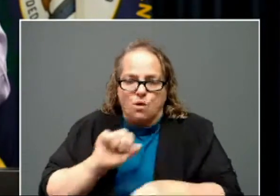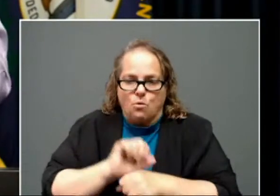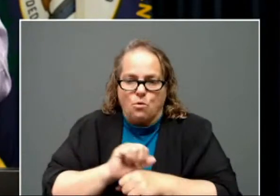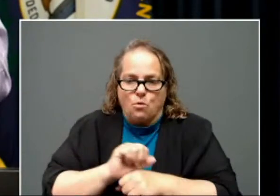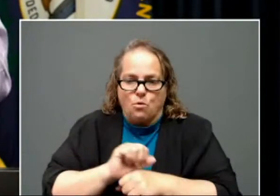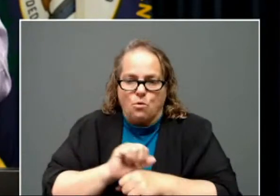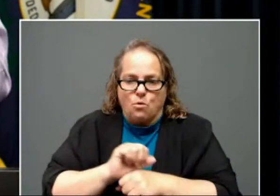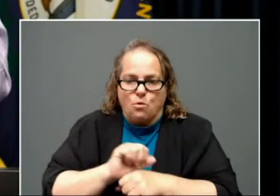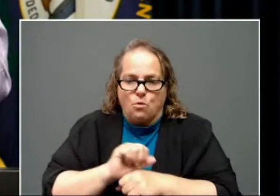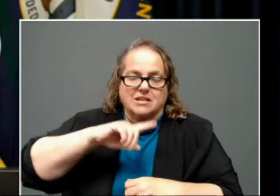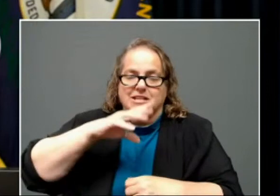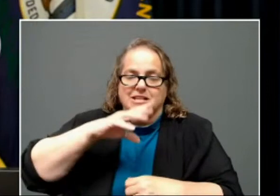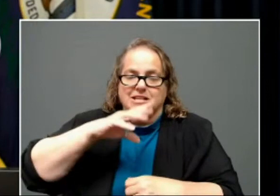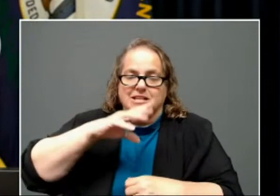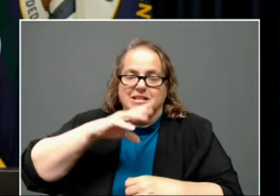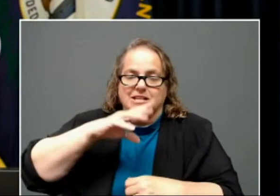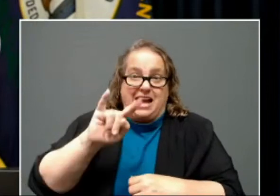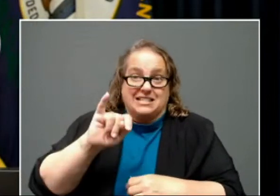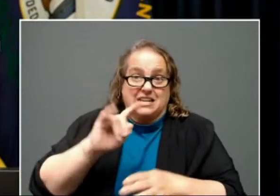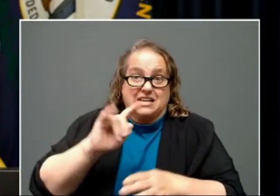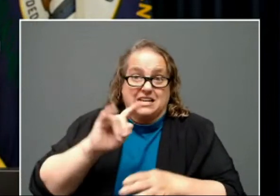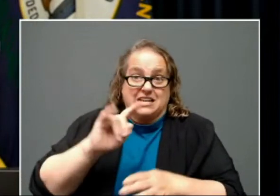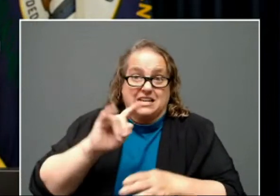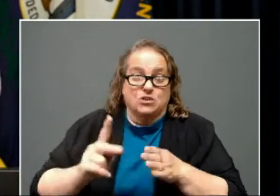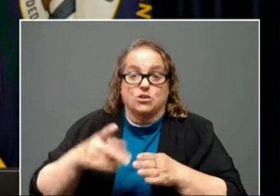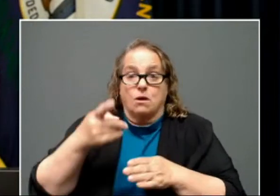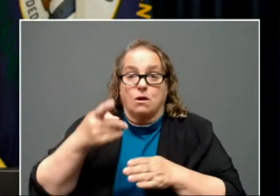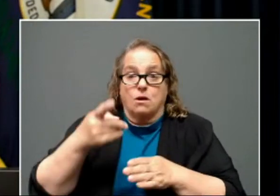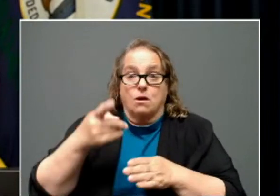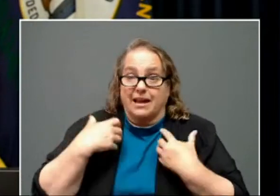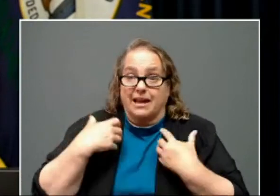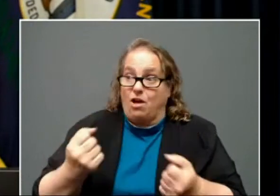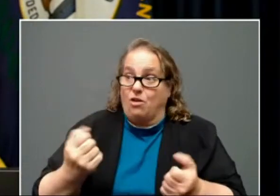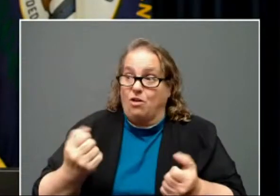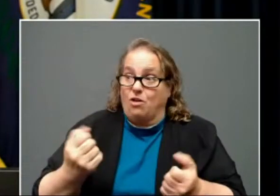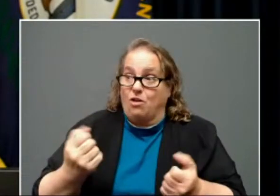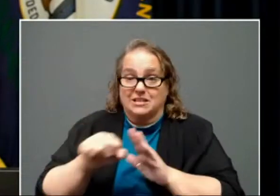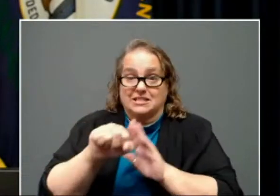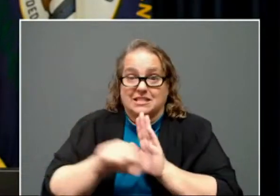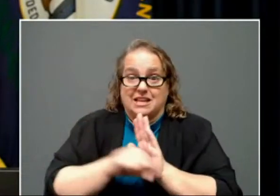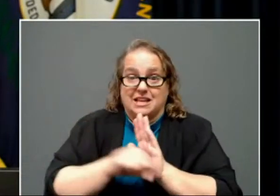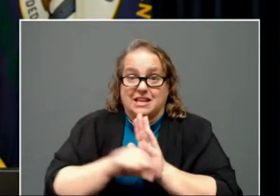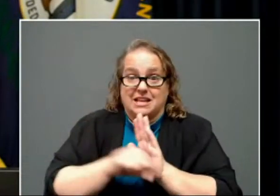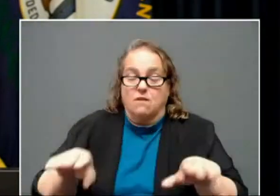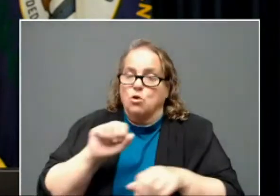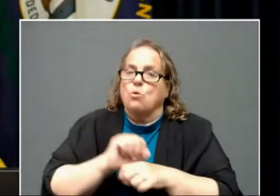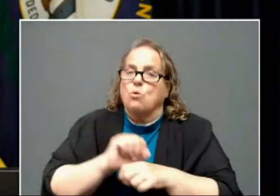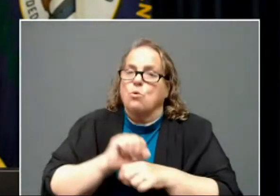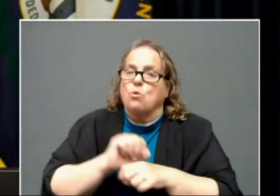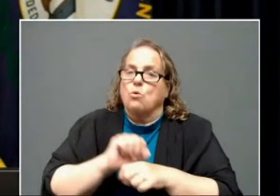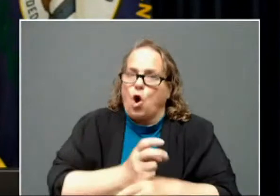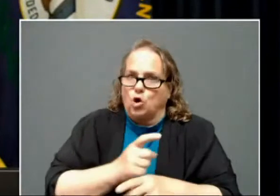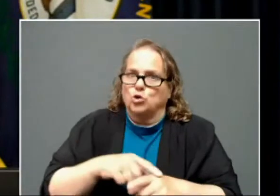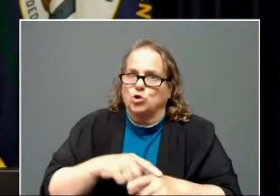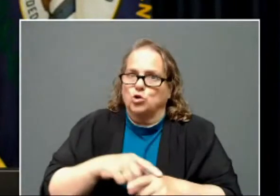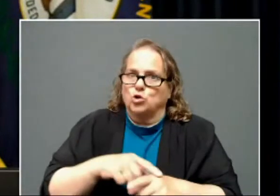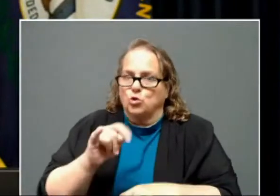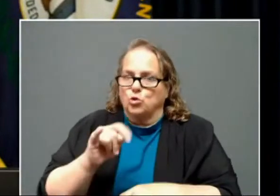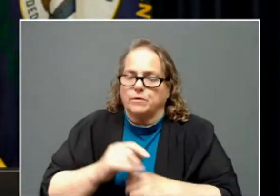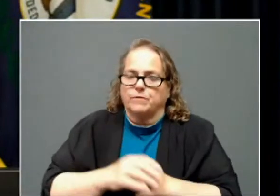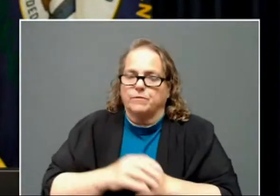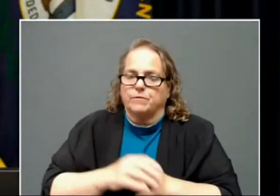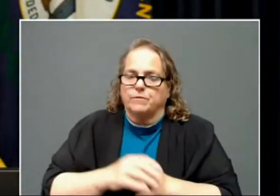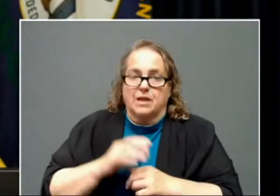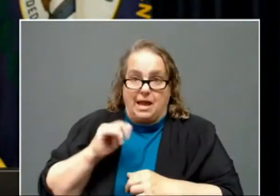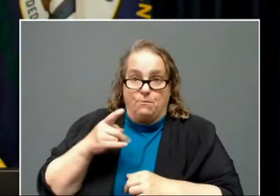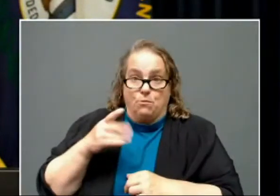the IT professionals and public health here at the state level who worked very diligently to do this. It's a lot of work. In April of 2020, we only